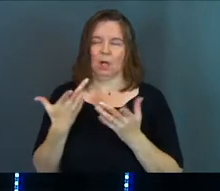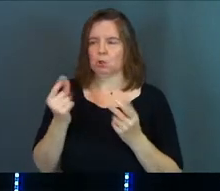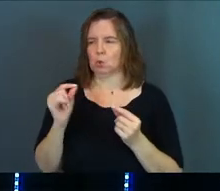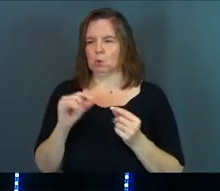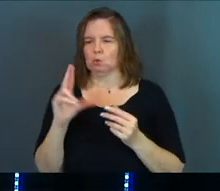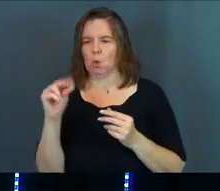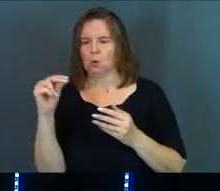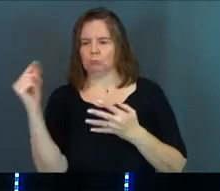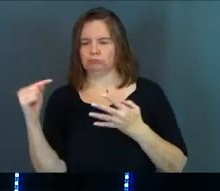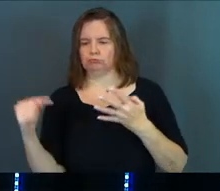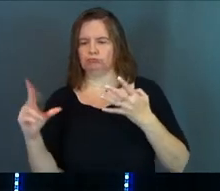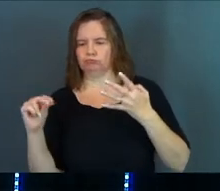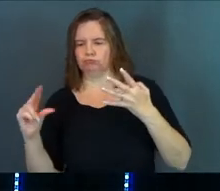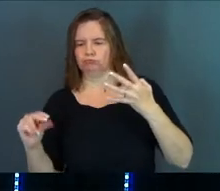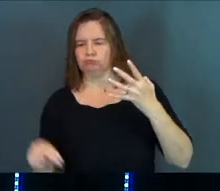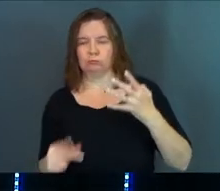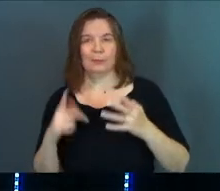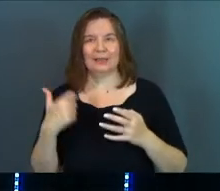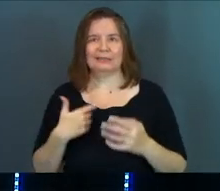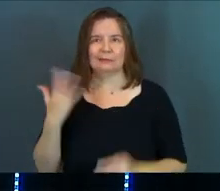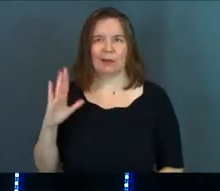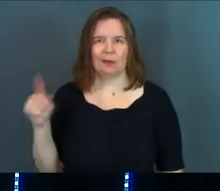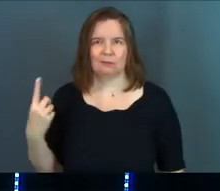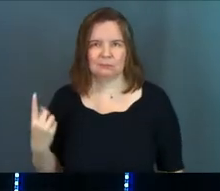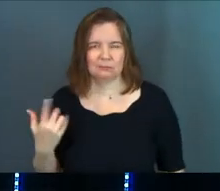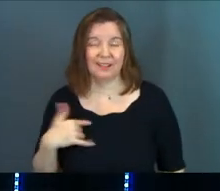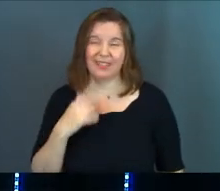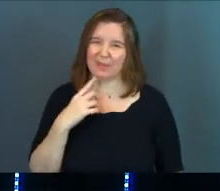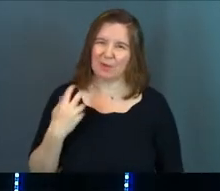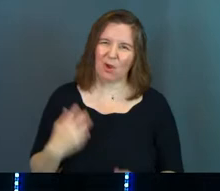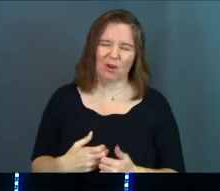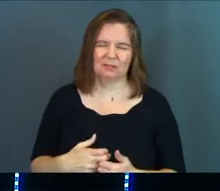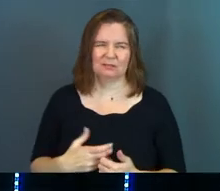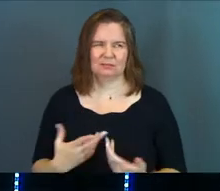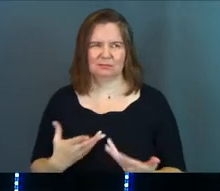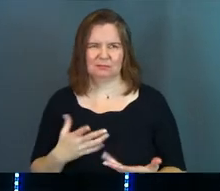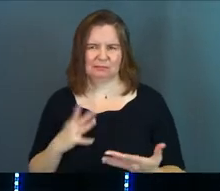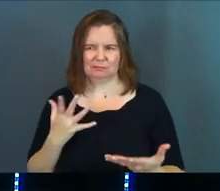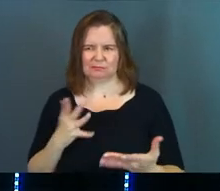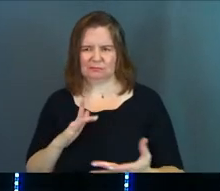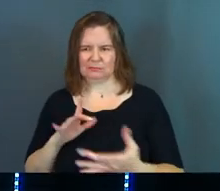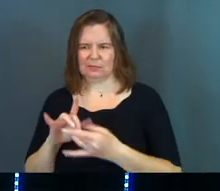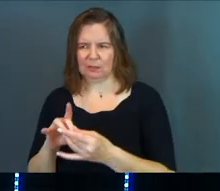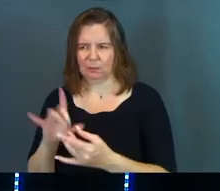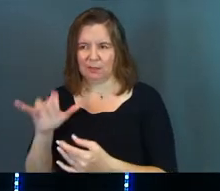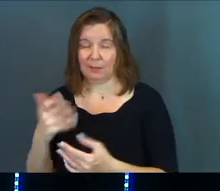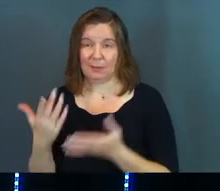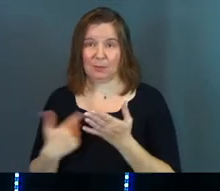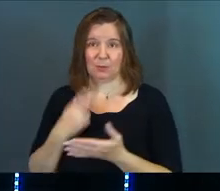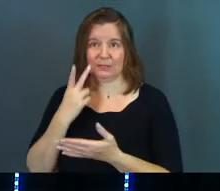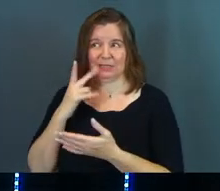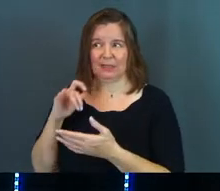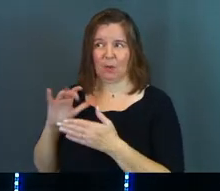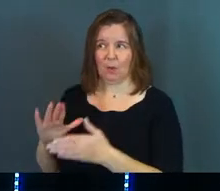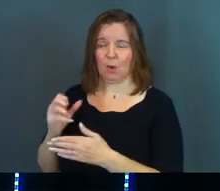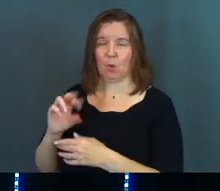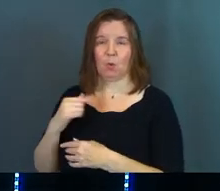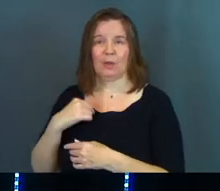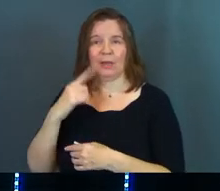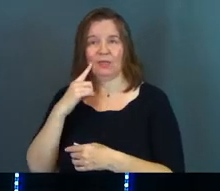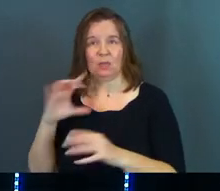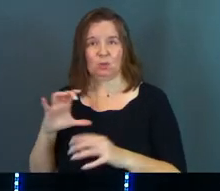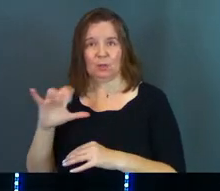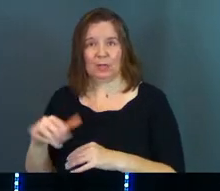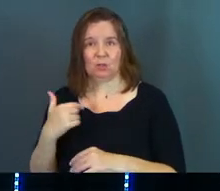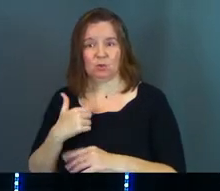don't do that. You know what I mean? You shouldn't do that just because he's God. And that can be hard to kind of connect with a God who maybe we see as that way or who we think